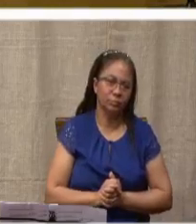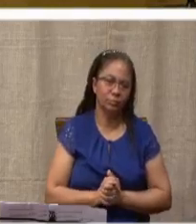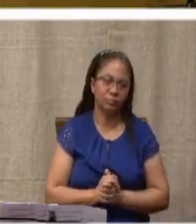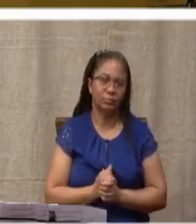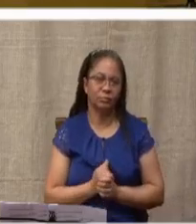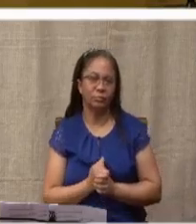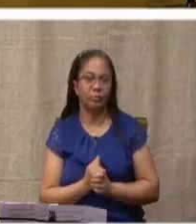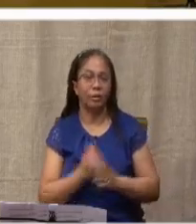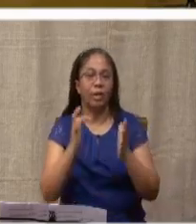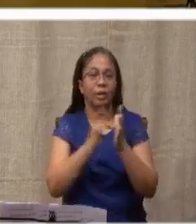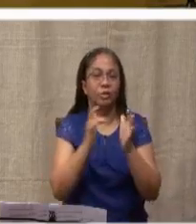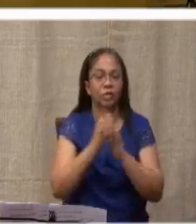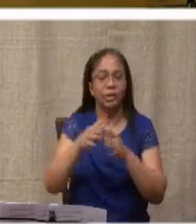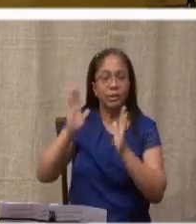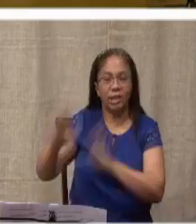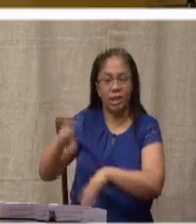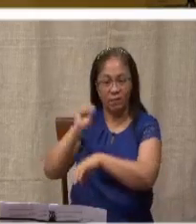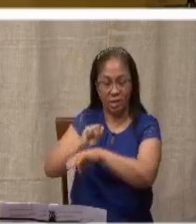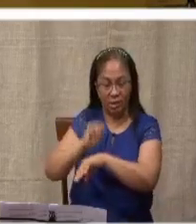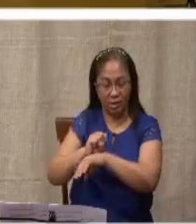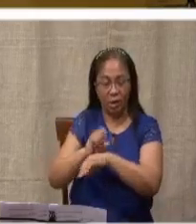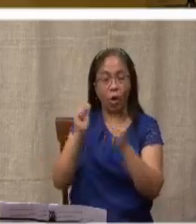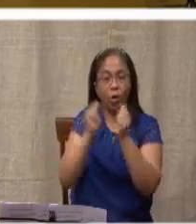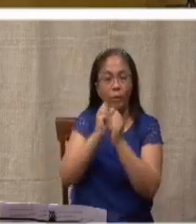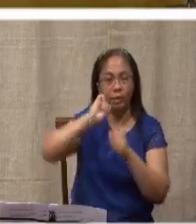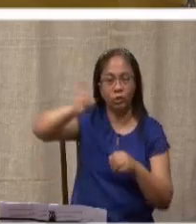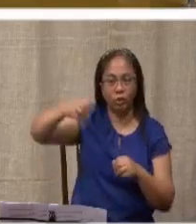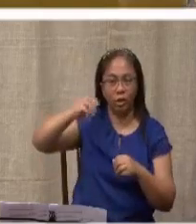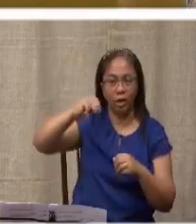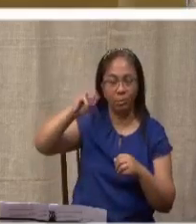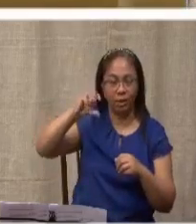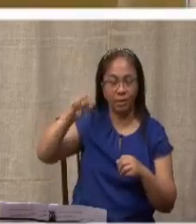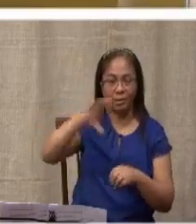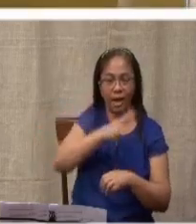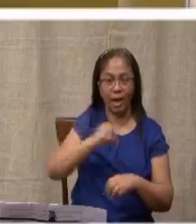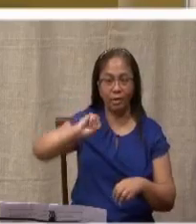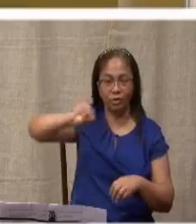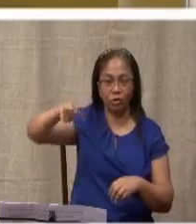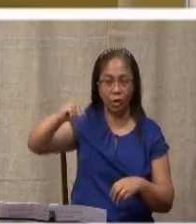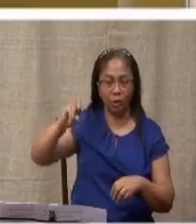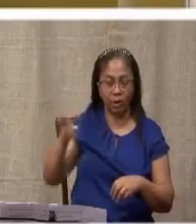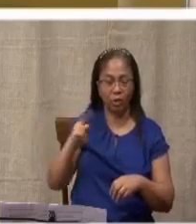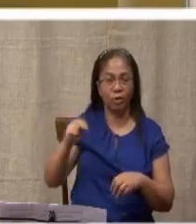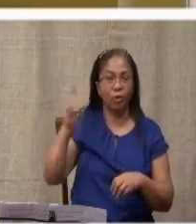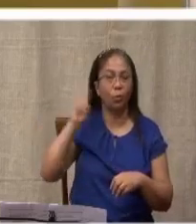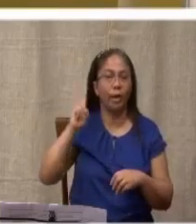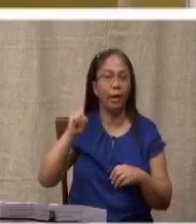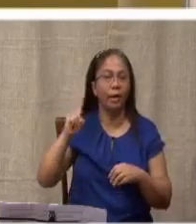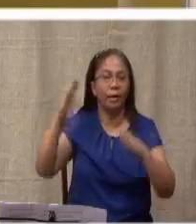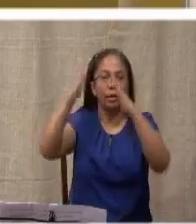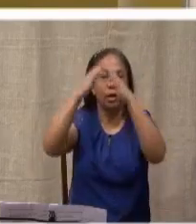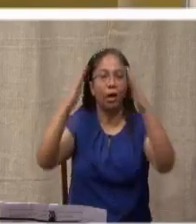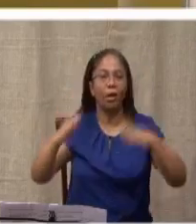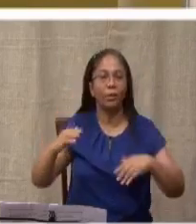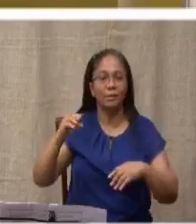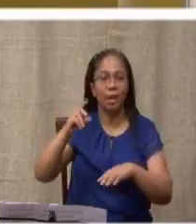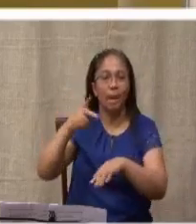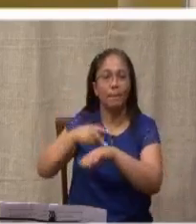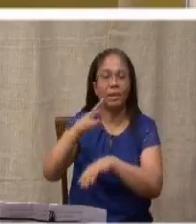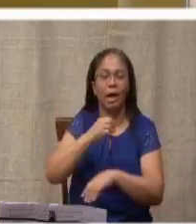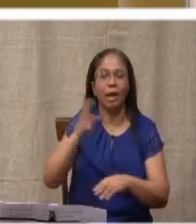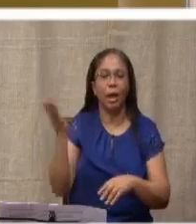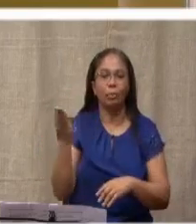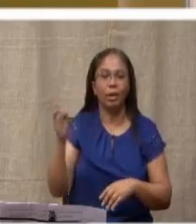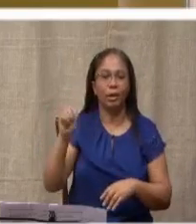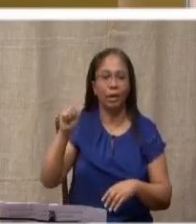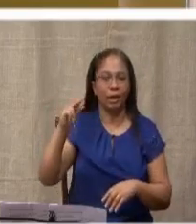on leaving the synagogue jesus went with james and john straight to the house of simon and andrew